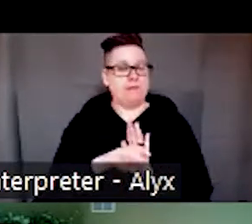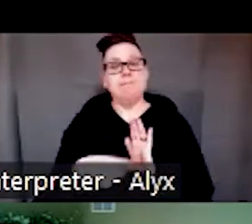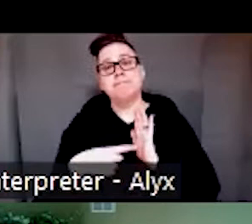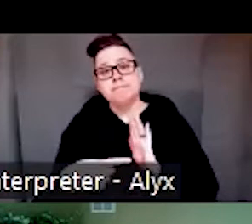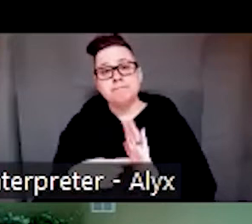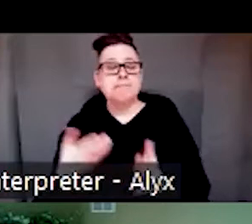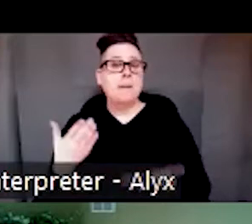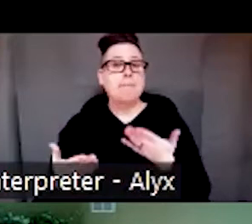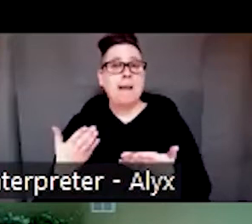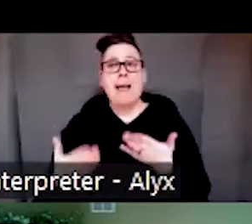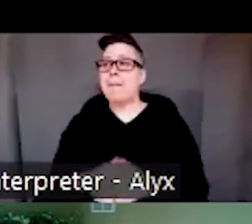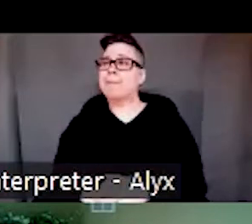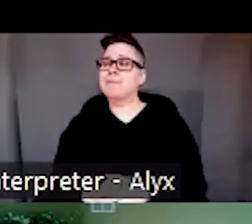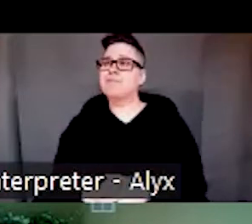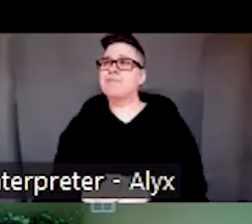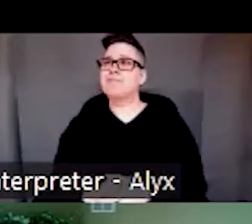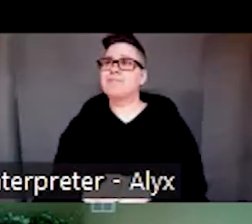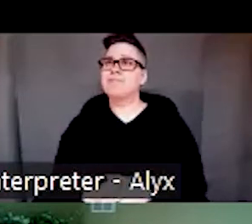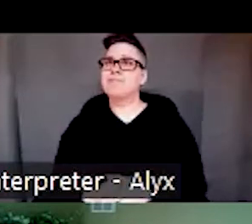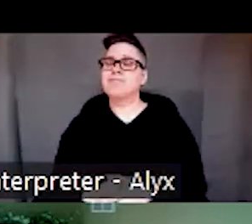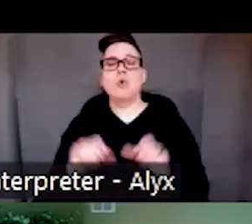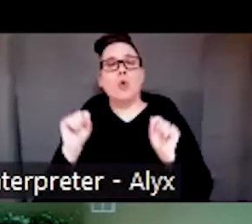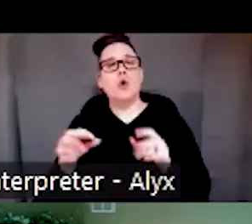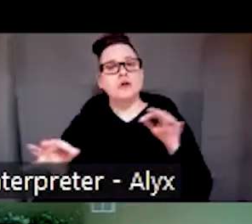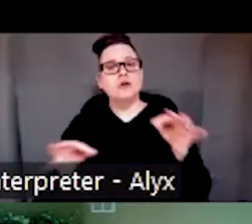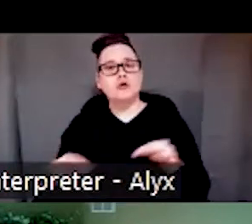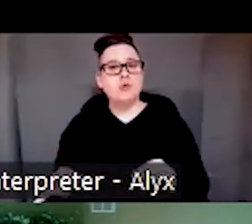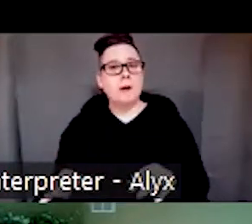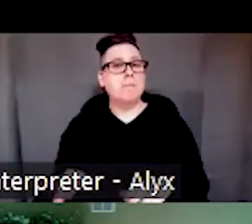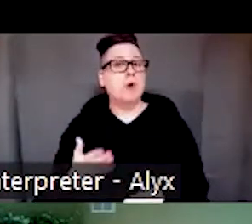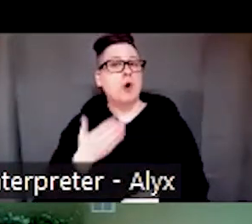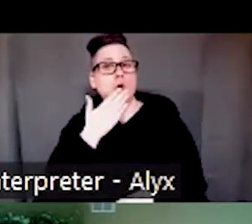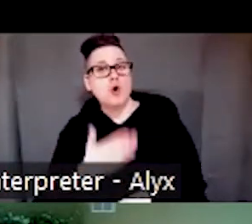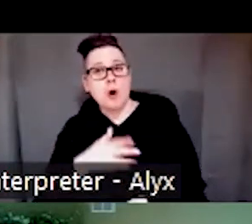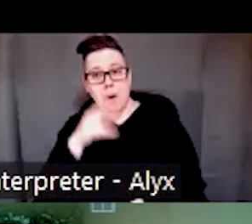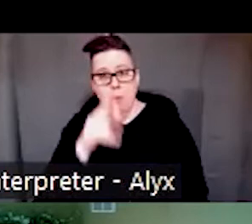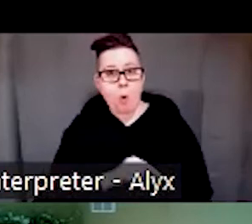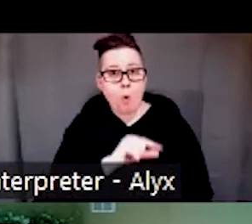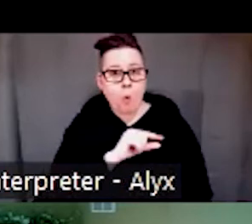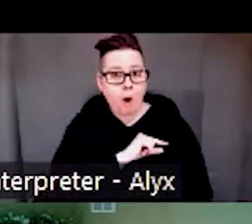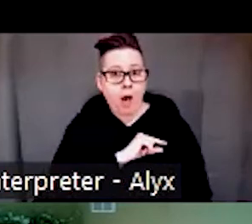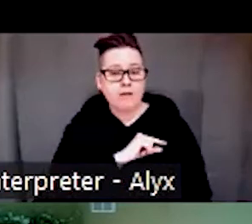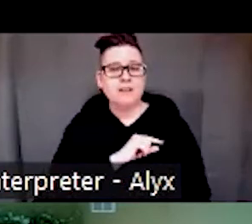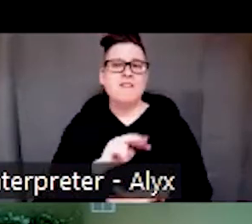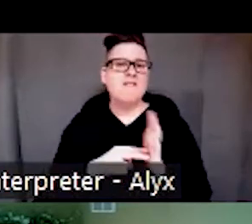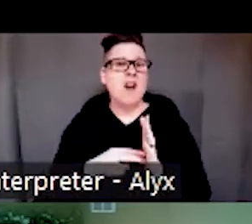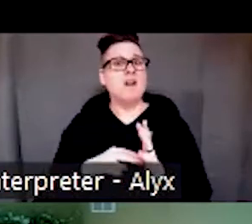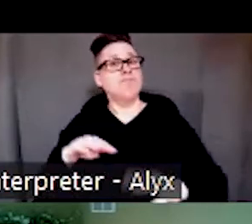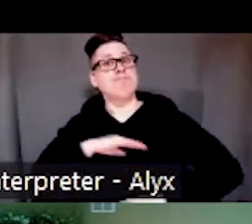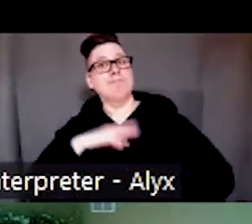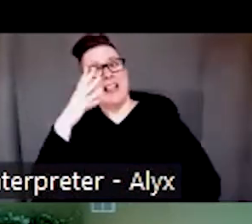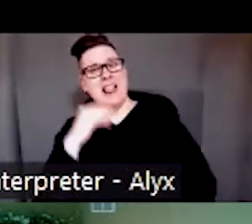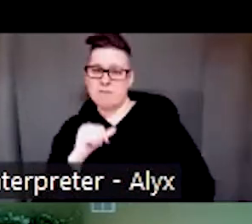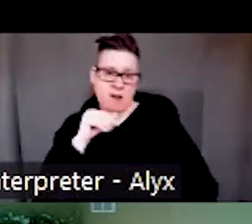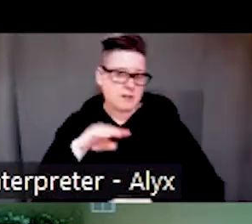they may be described as being good or poor in quality, may leave us satisfied or unsatisfied. On the